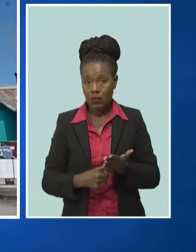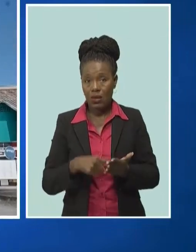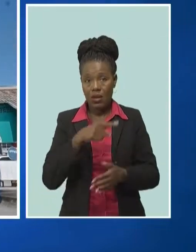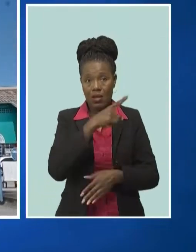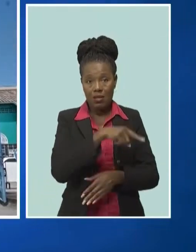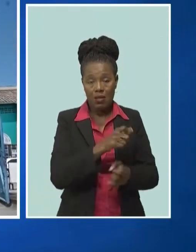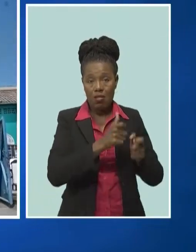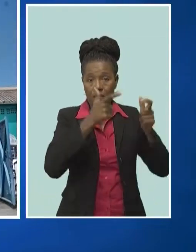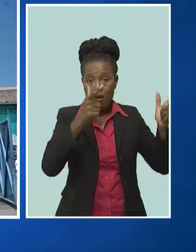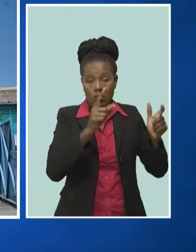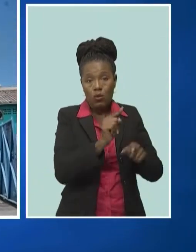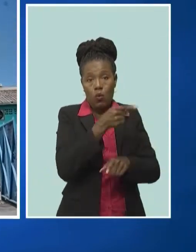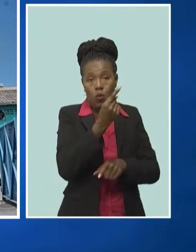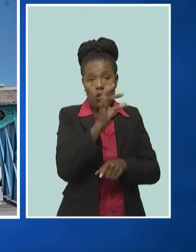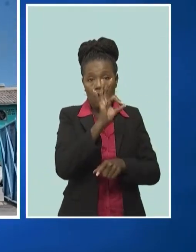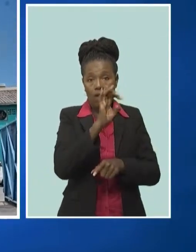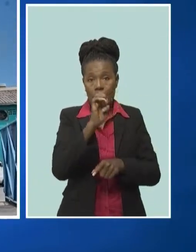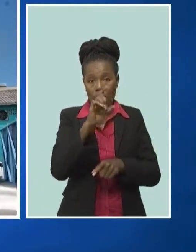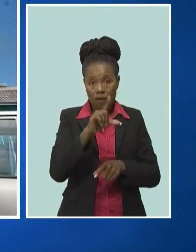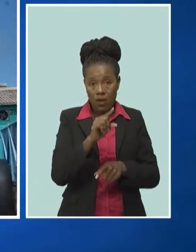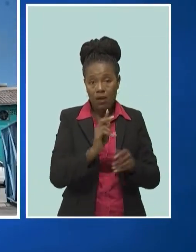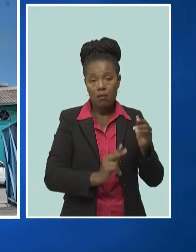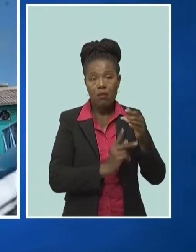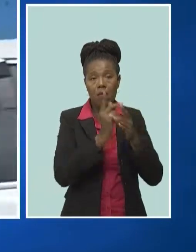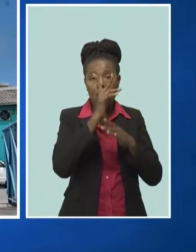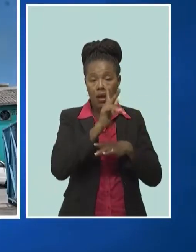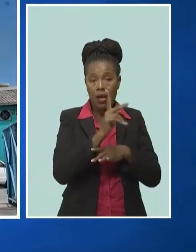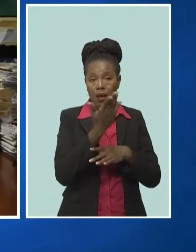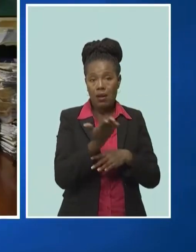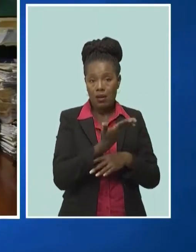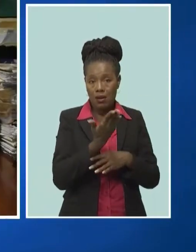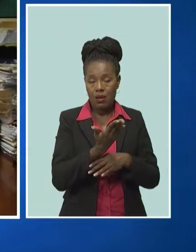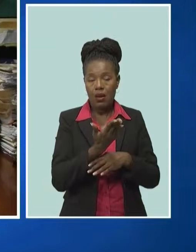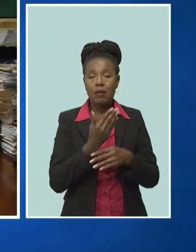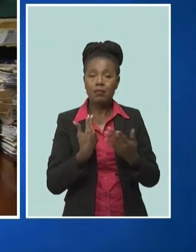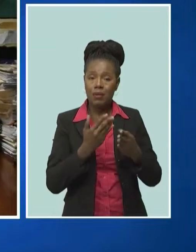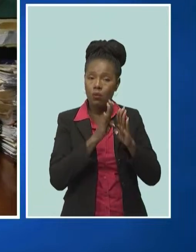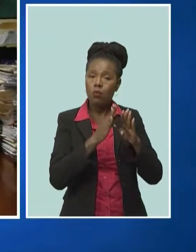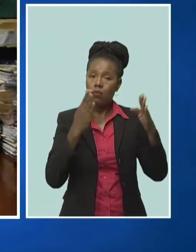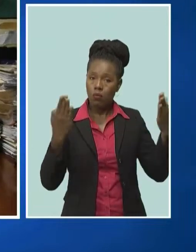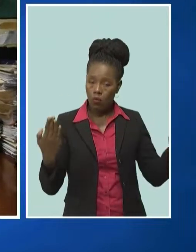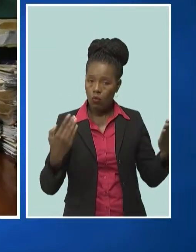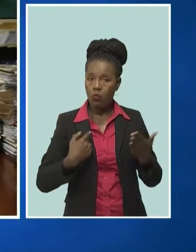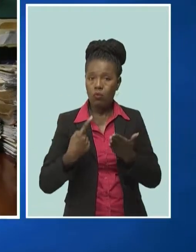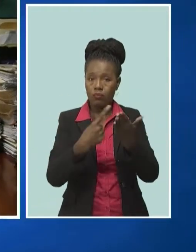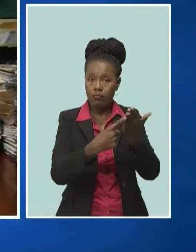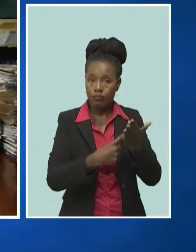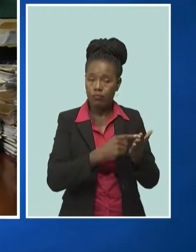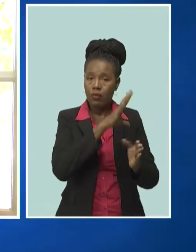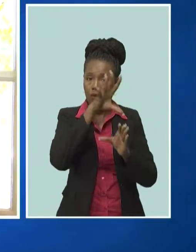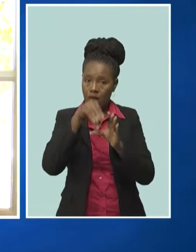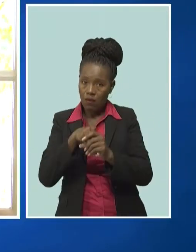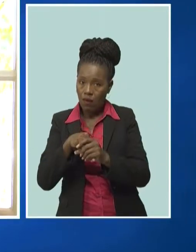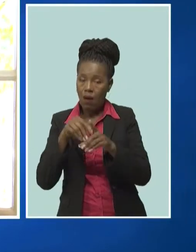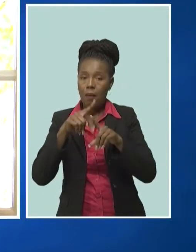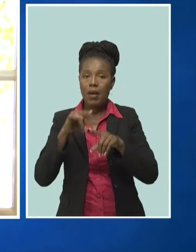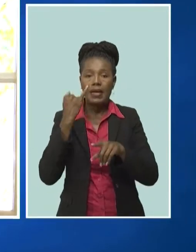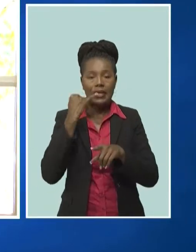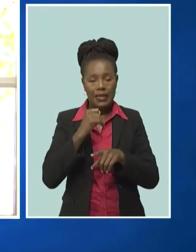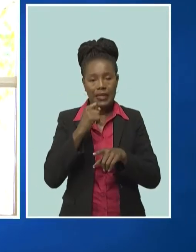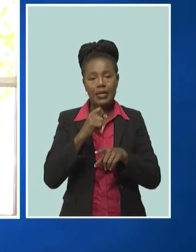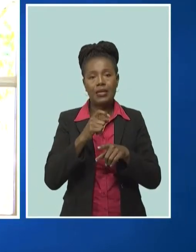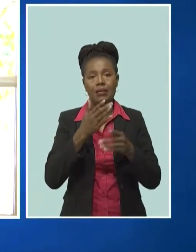in Barbados. They're still open to participation if indeed the conditions allow them to do so. The impact